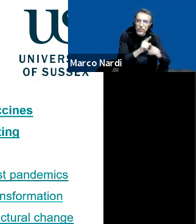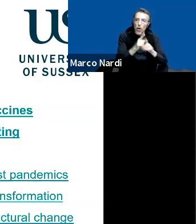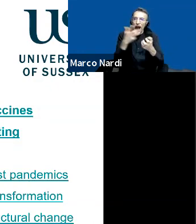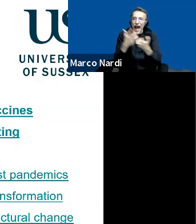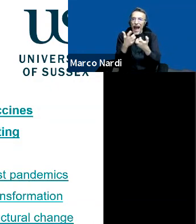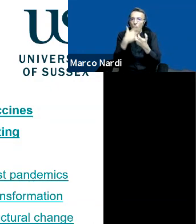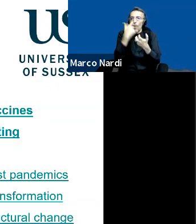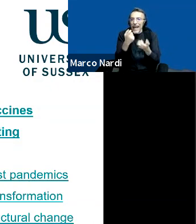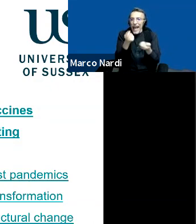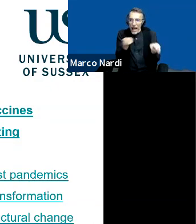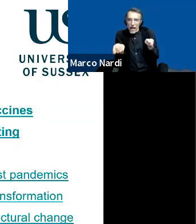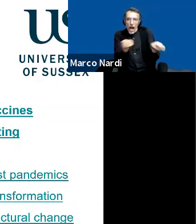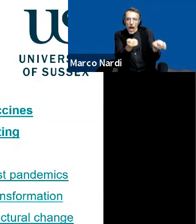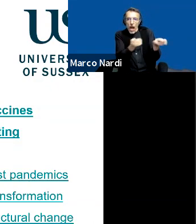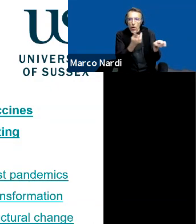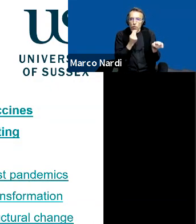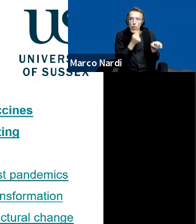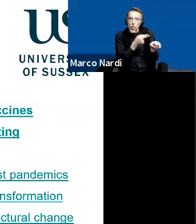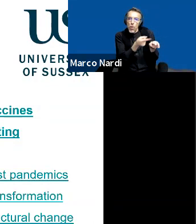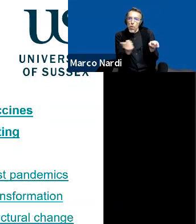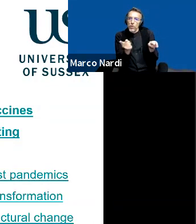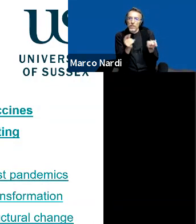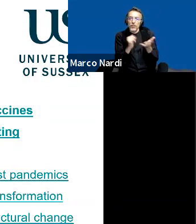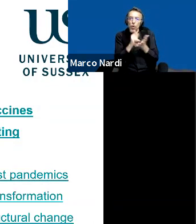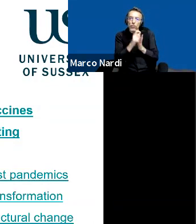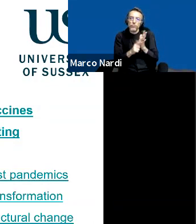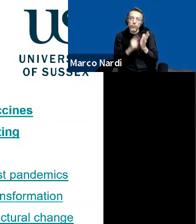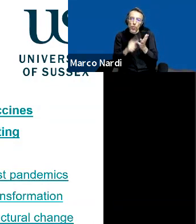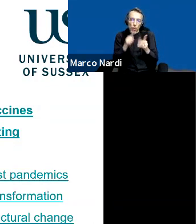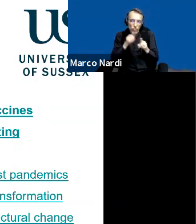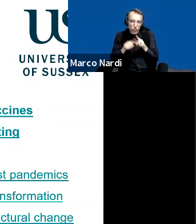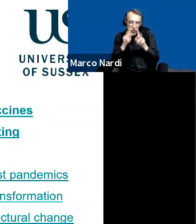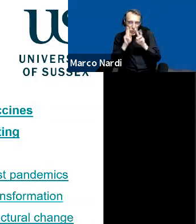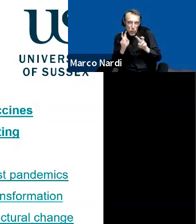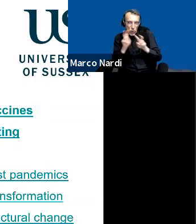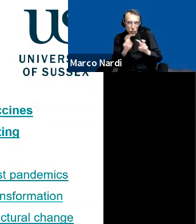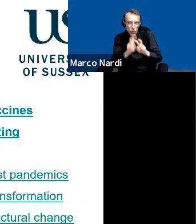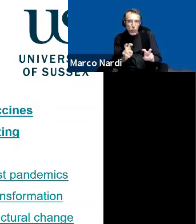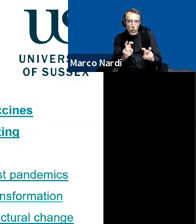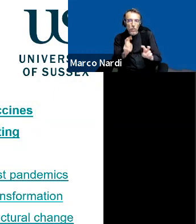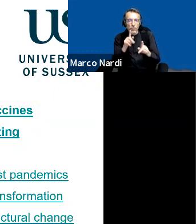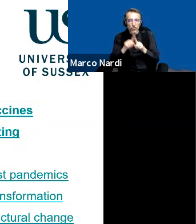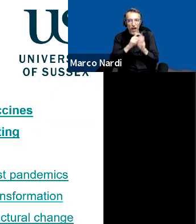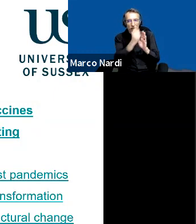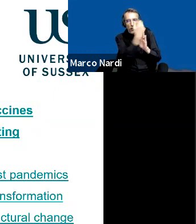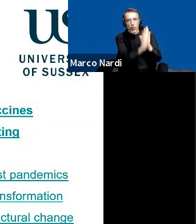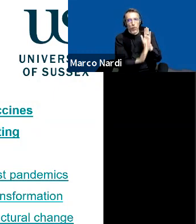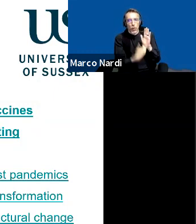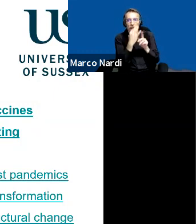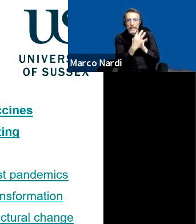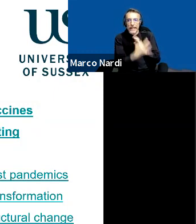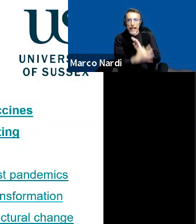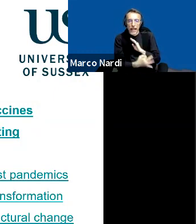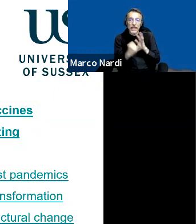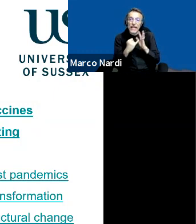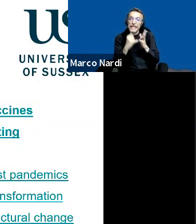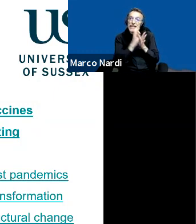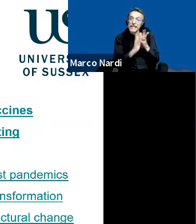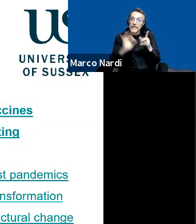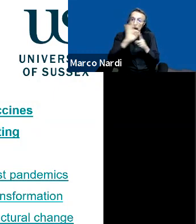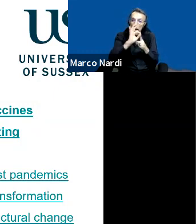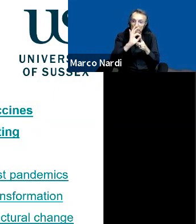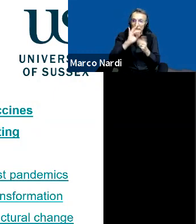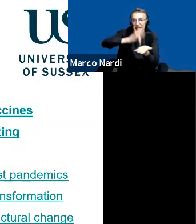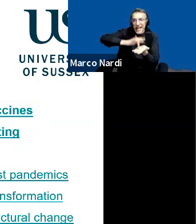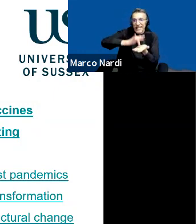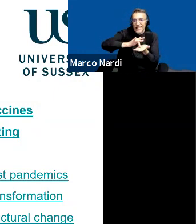of dynamics that SPRU has tried to look at, and the STEP Centre more recently in detail. So mentioning the STEP Centre, which I introduced at the beginning,